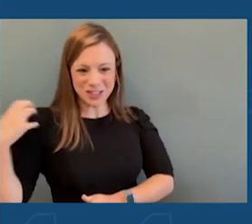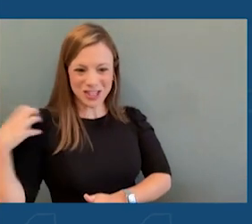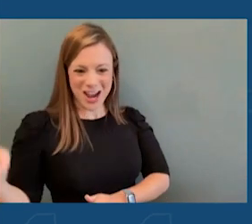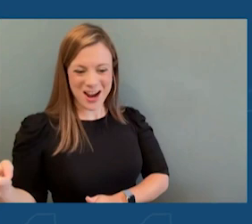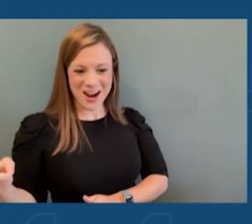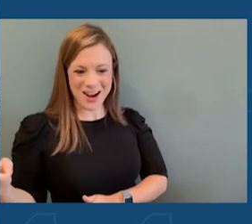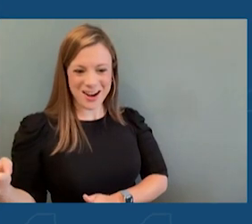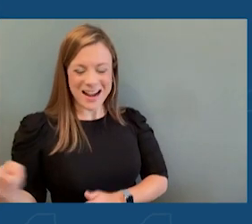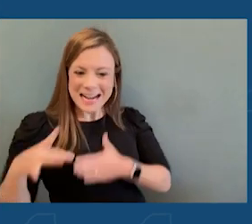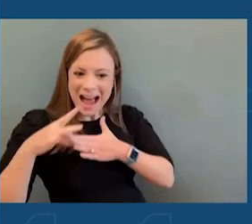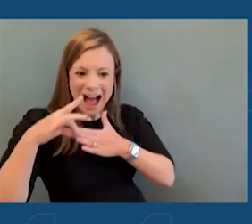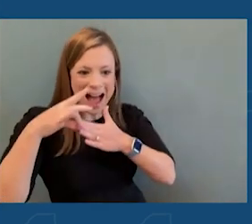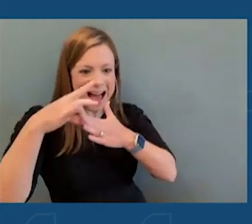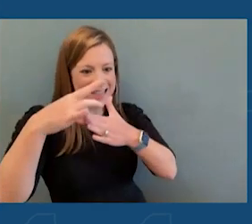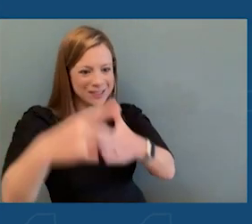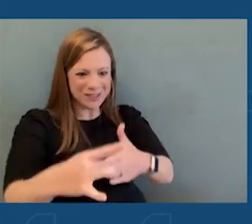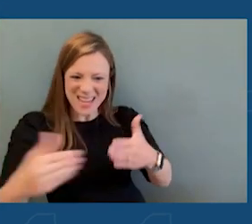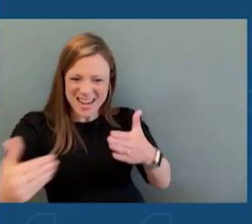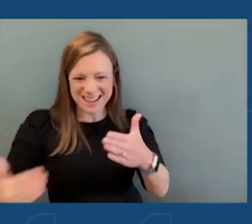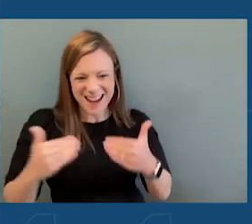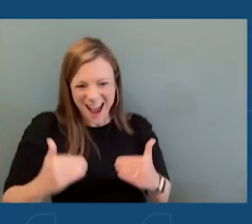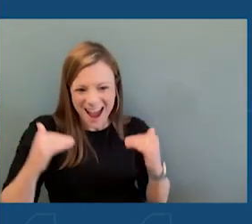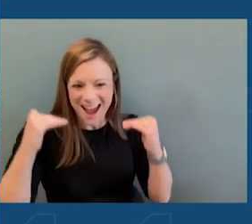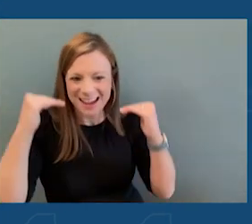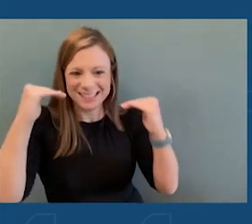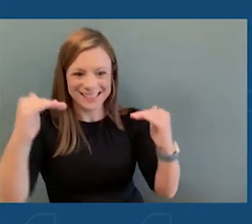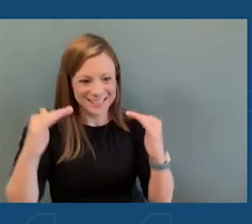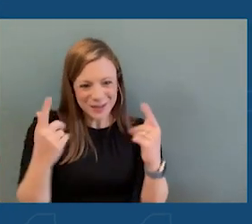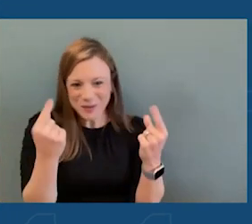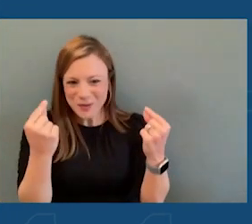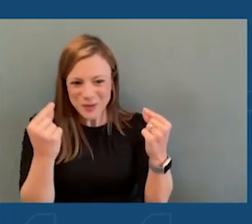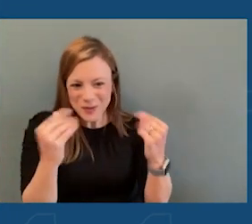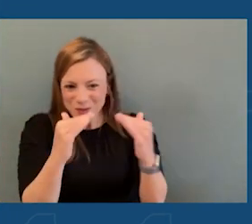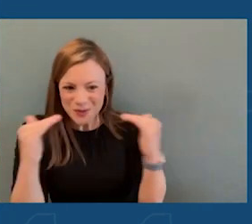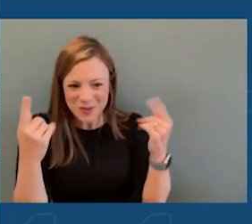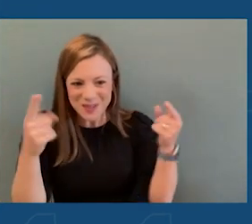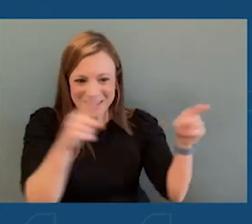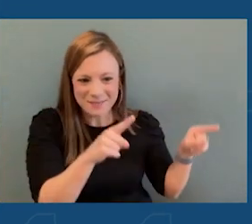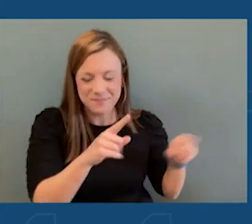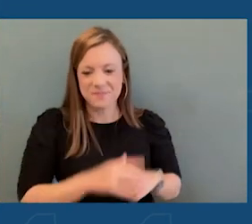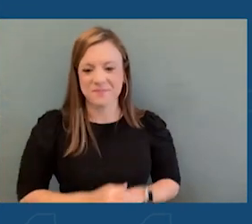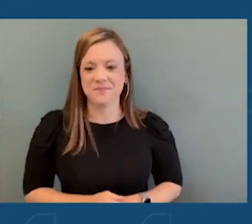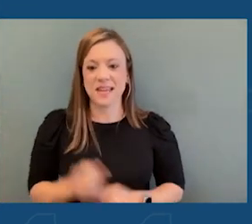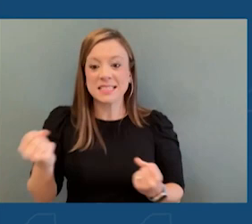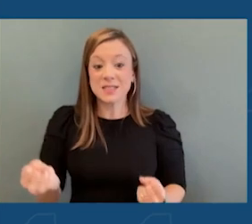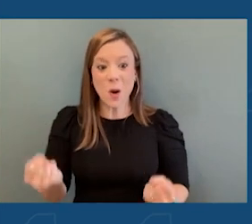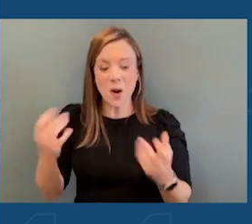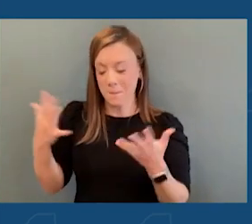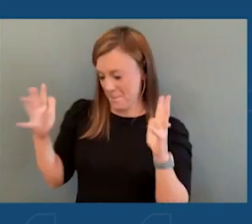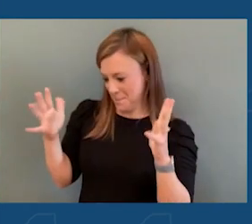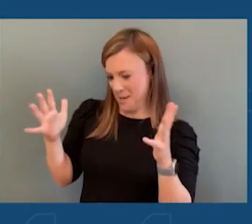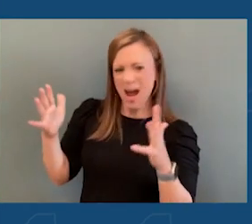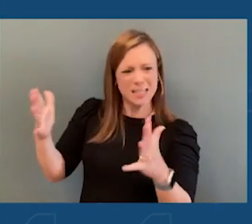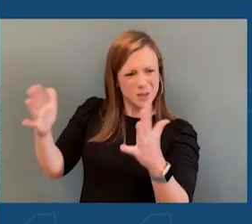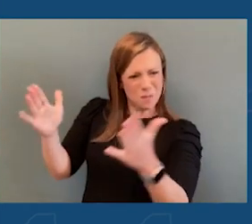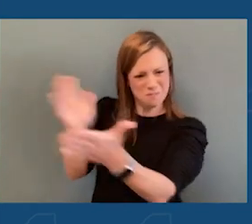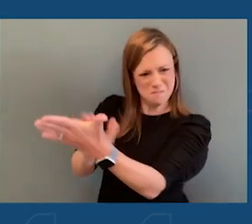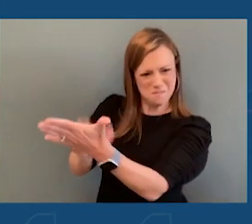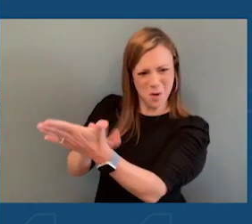exciting stage. So many people, thank you, so many people have championed the People's Theater. Yes, for Zaira.